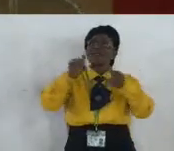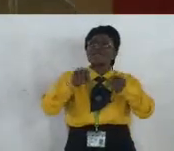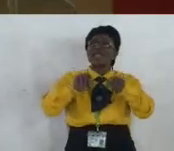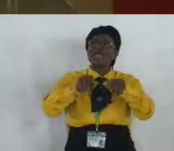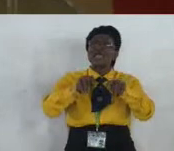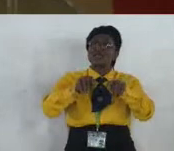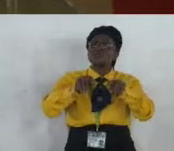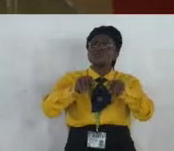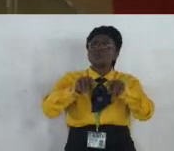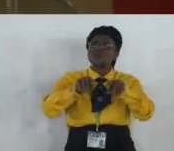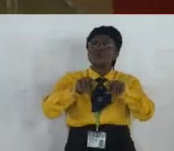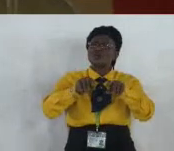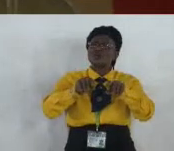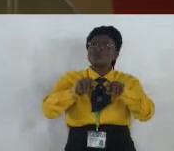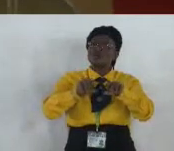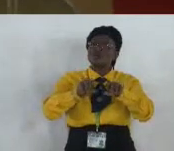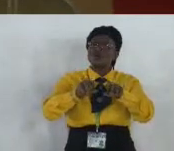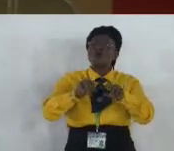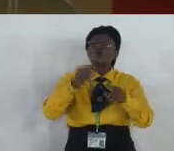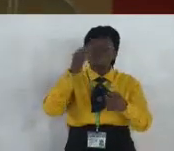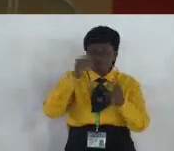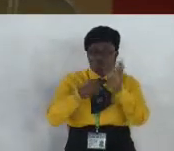forth his handiwork.